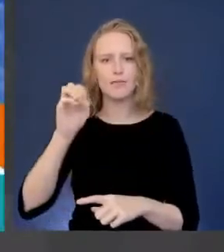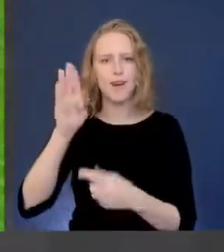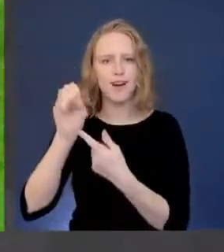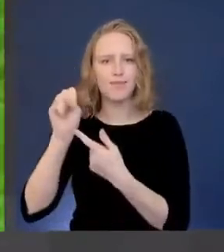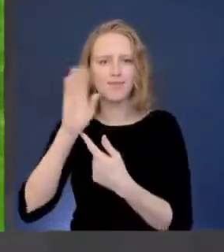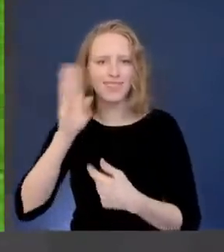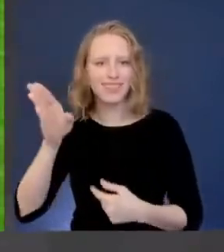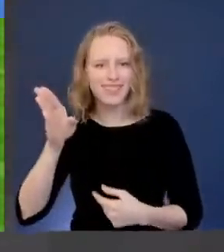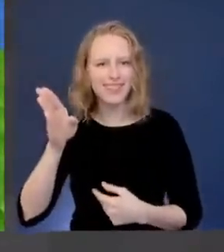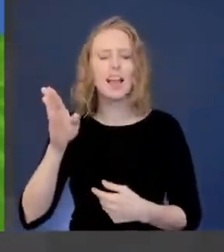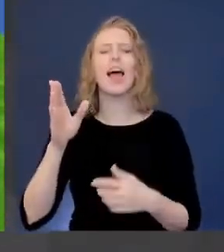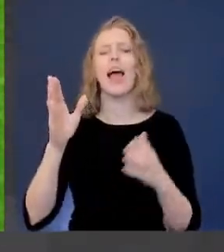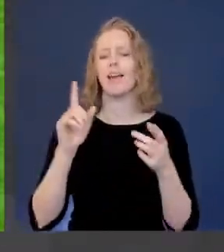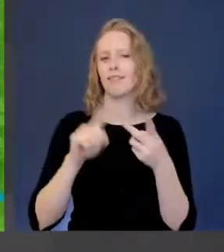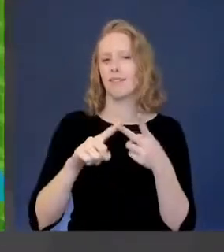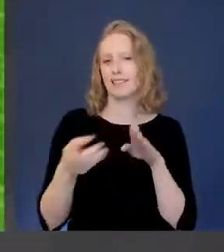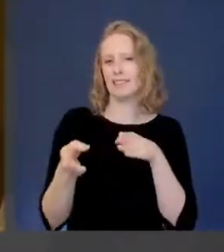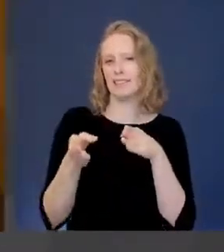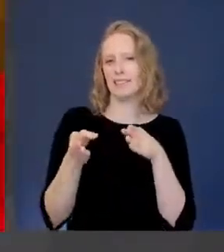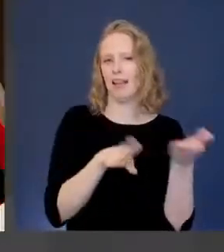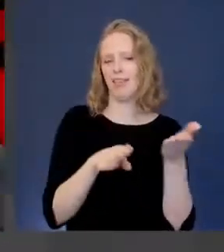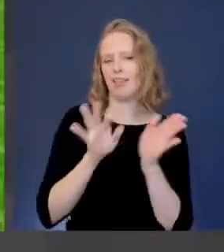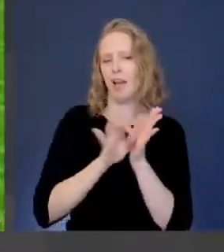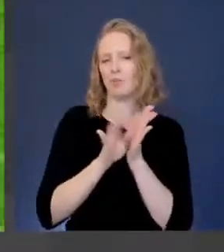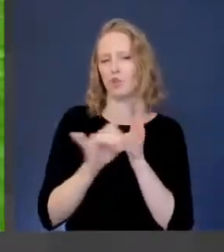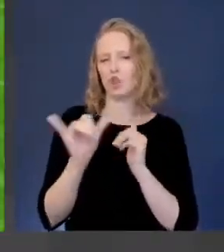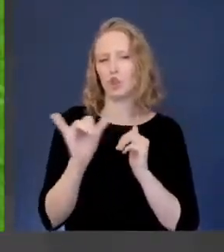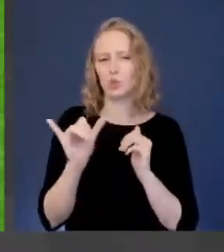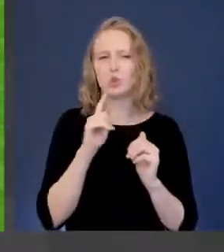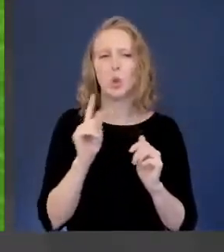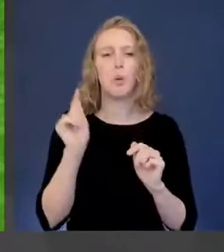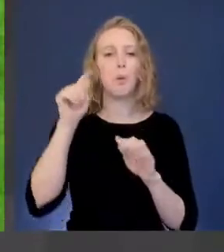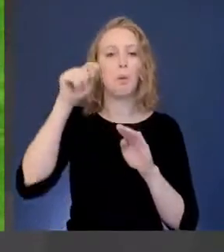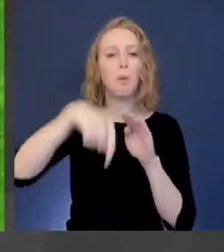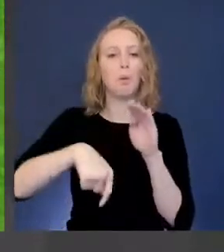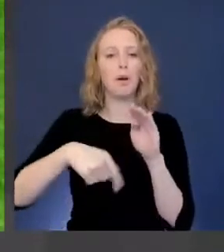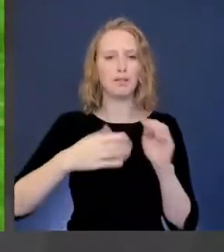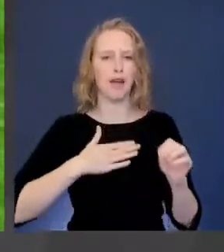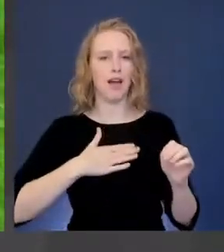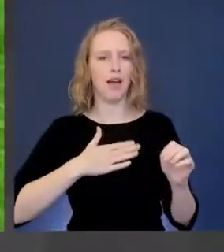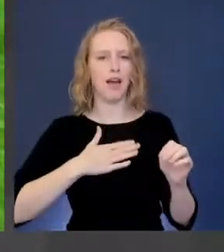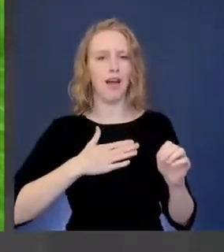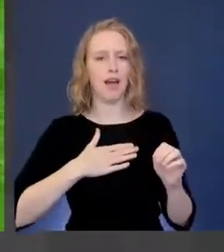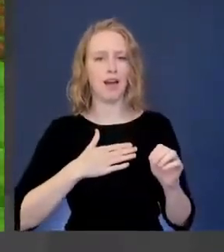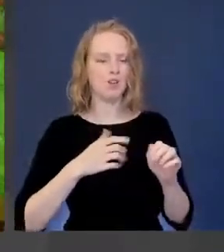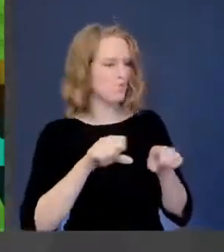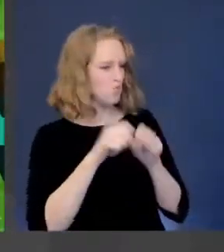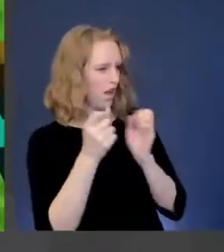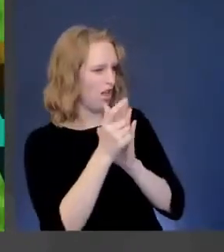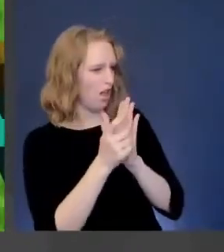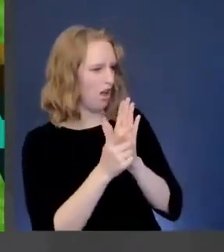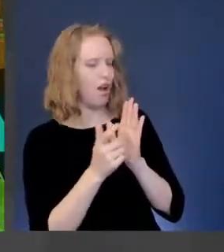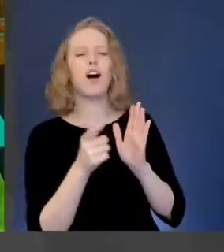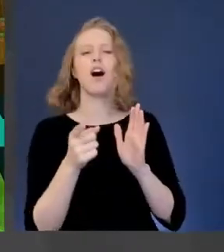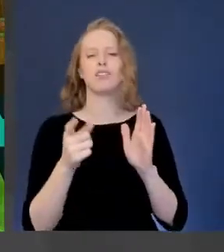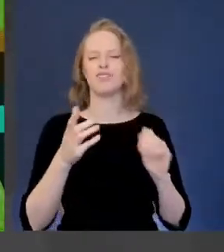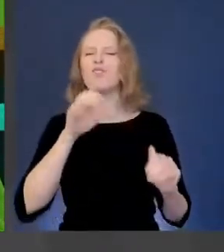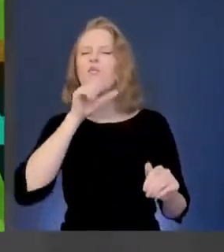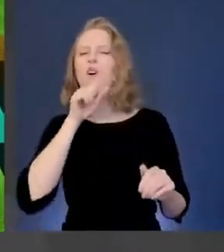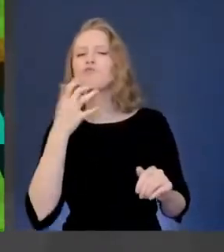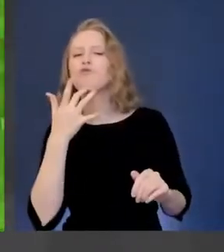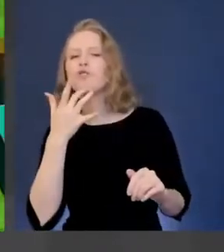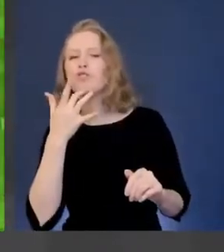here is a dig down spot. Breaking the law, breaking the law. You're picking that side? Okay, I love orange, so I'll start